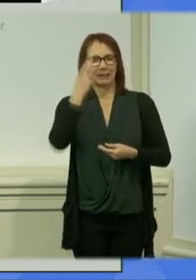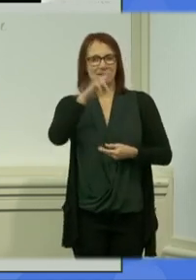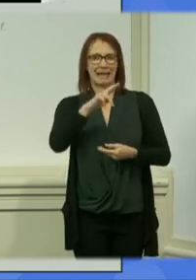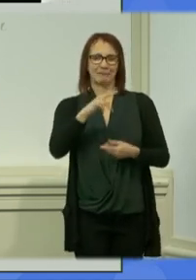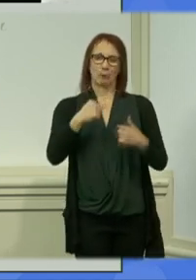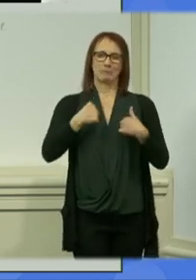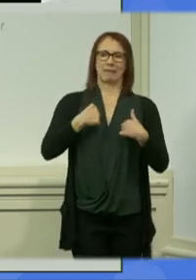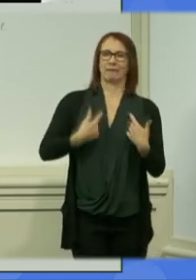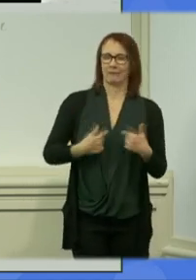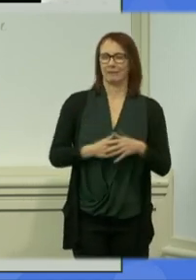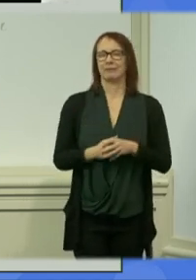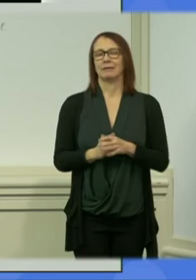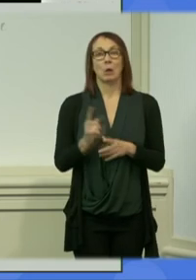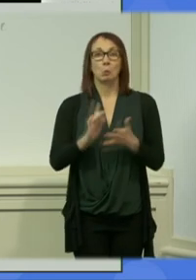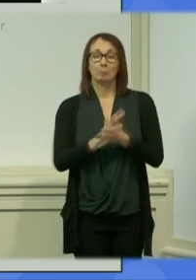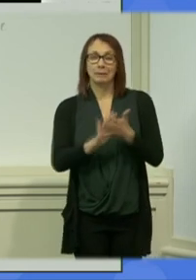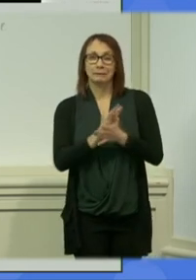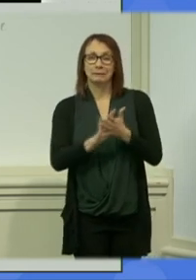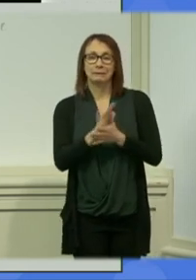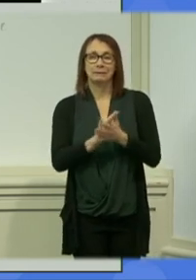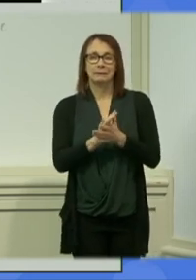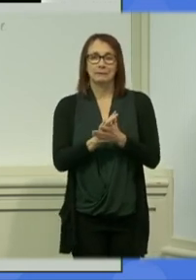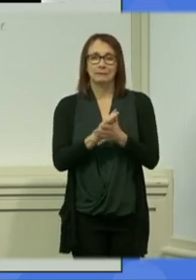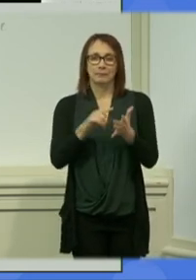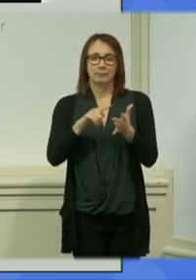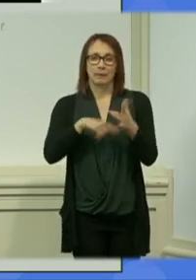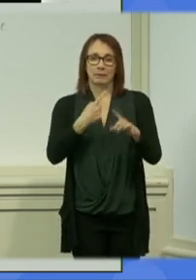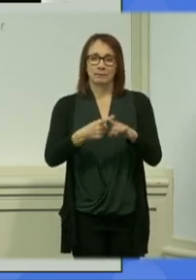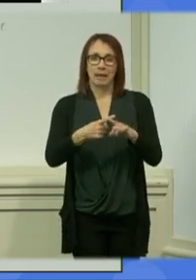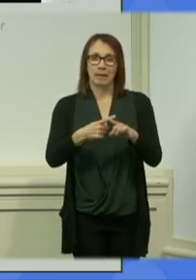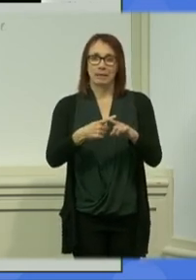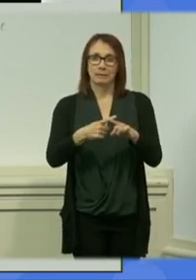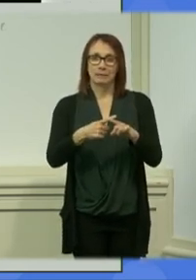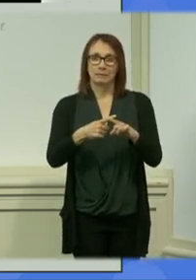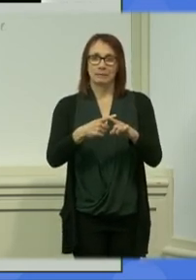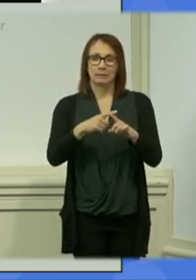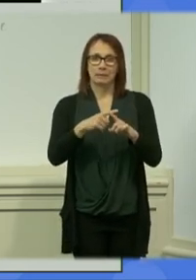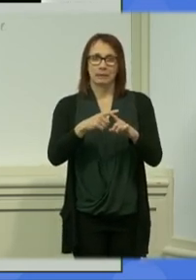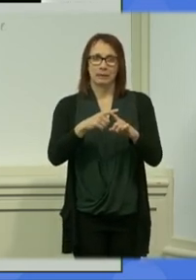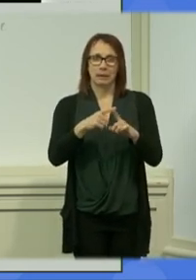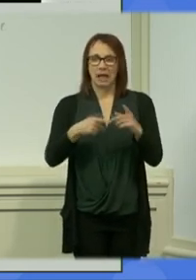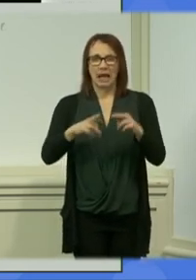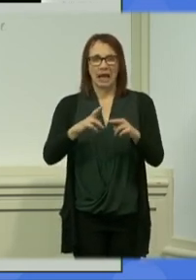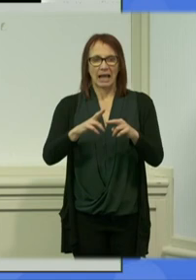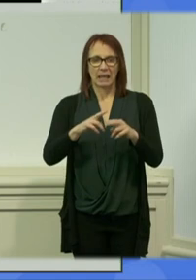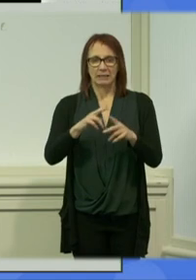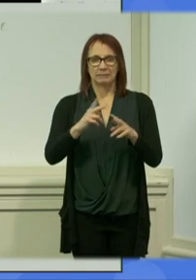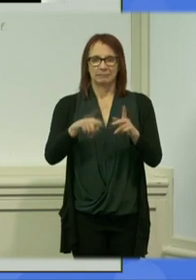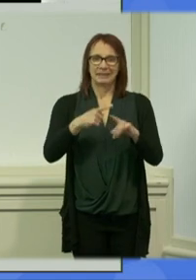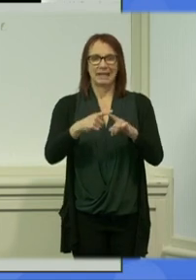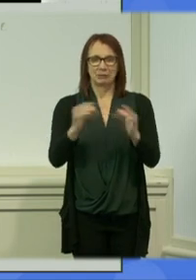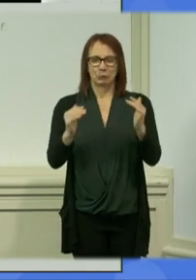themselves. But basically what it means is taxes that correct for this mispricing. So it's levying a tax to make those who